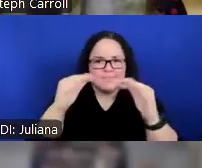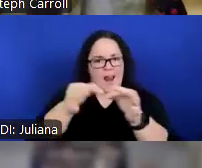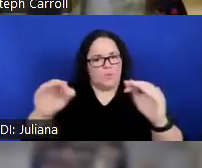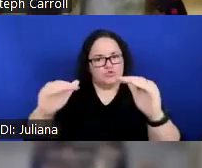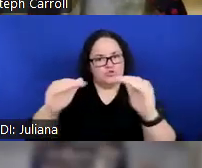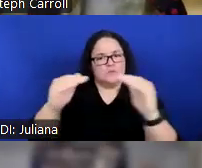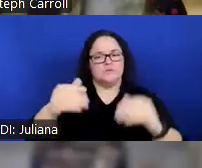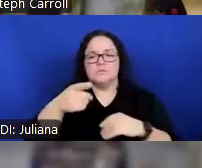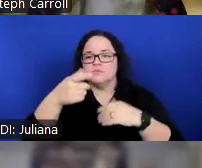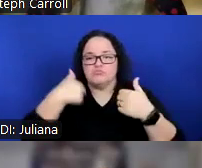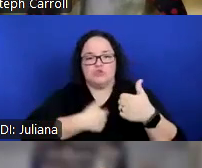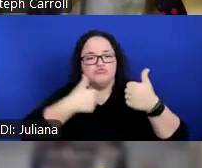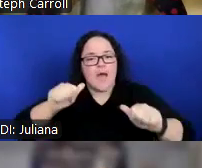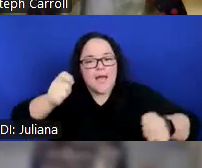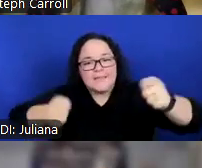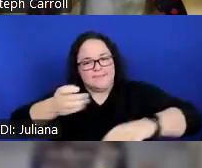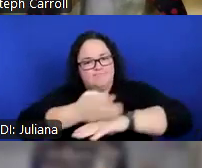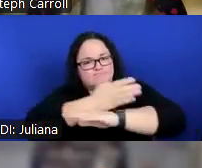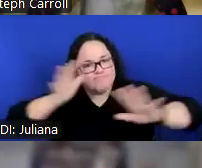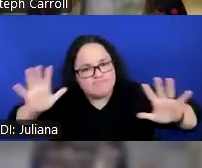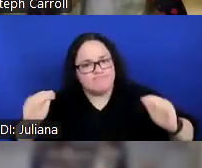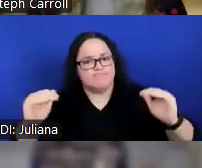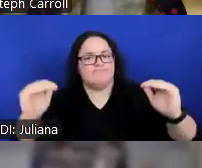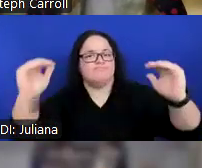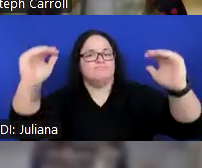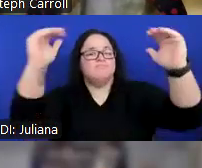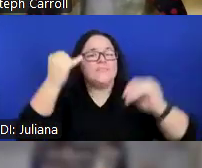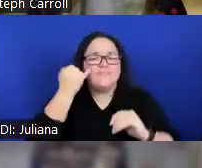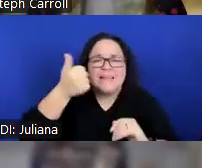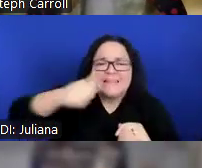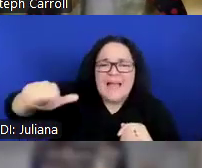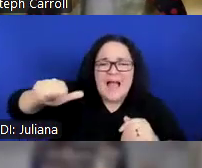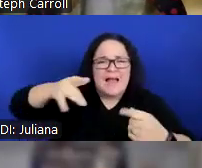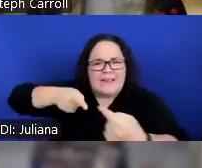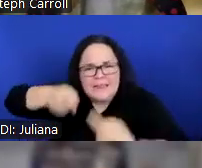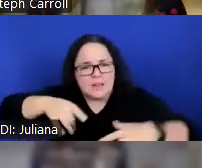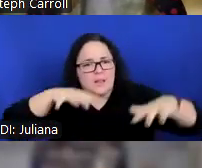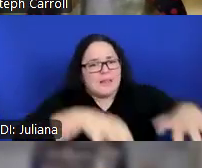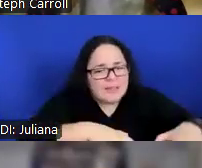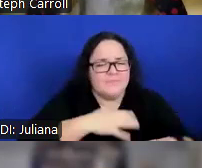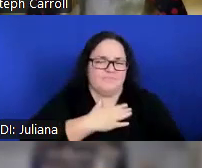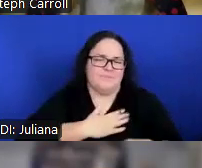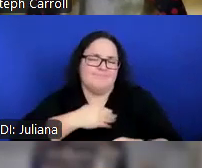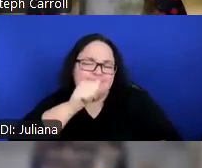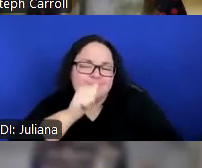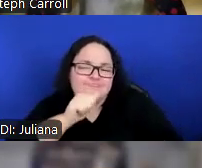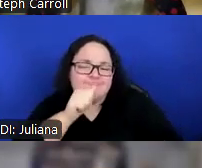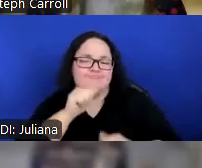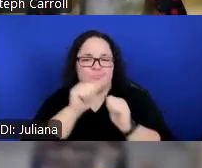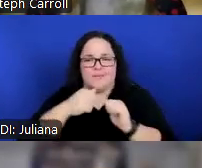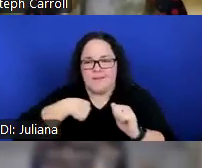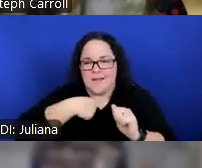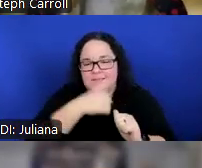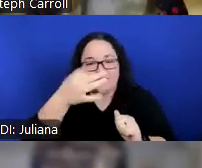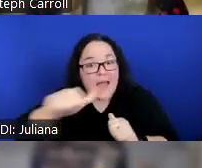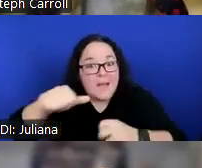glitches. If you have access needs that we are not currently meeting, please let us know. After the presentation,